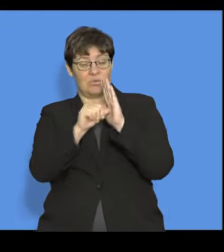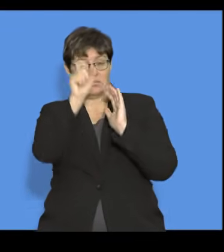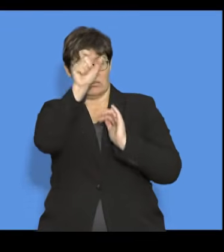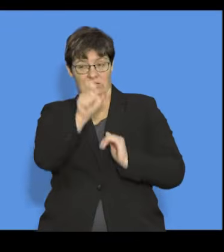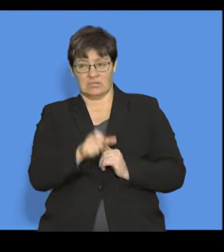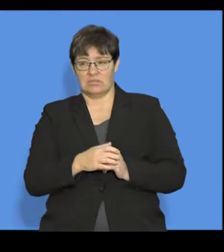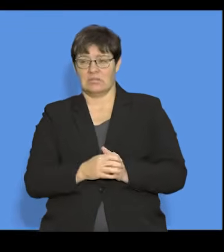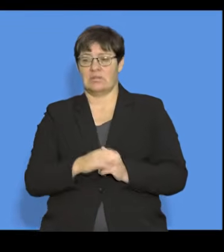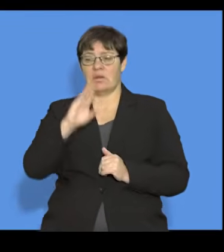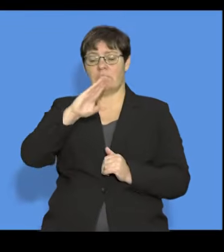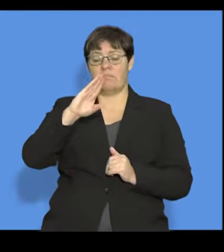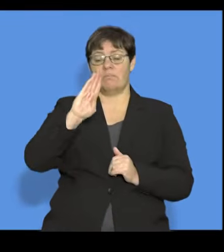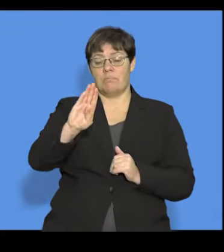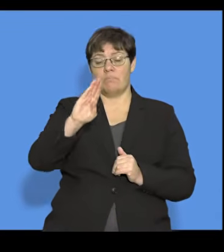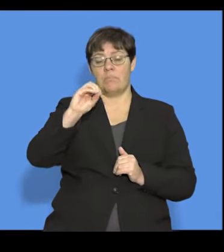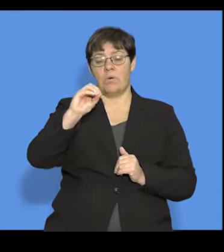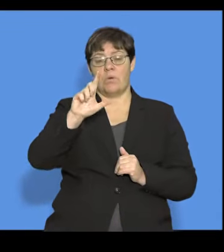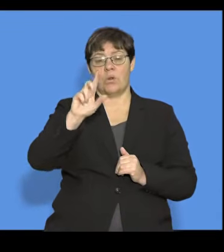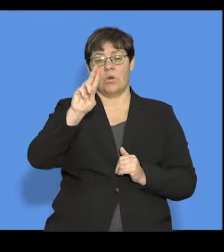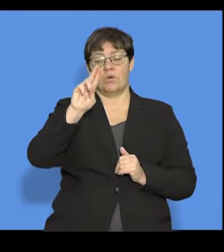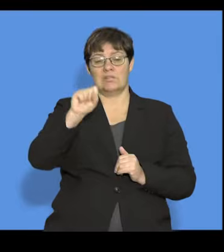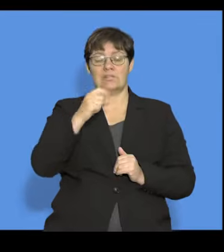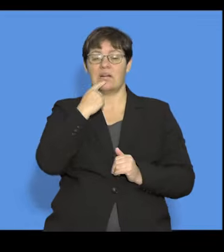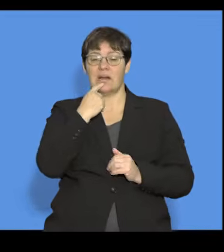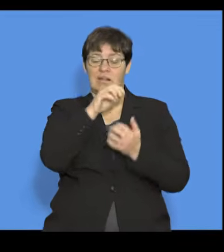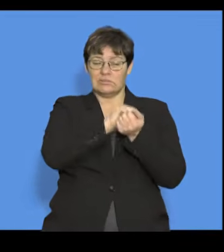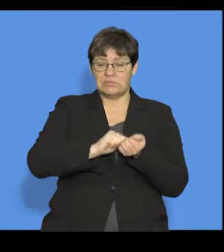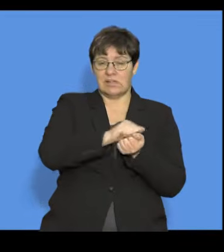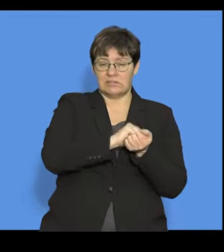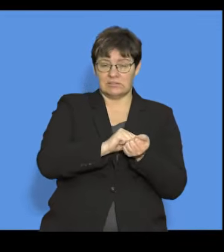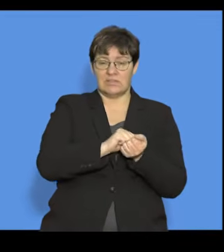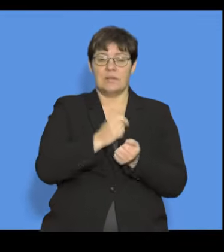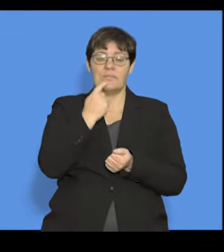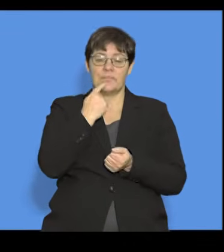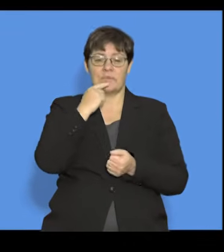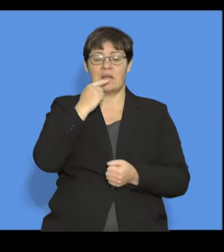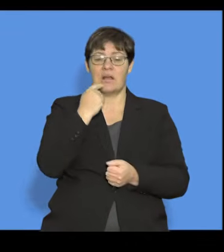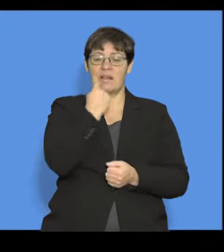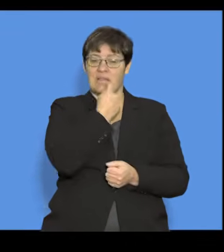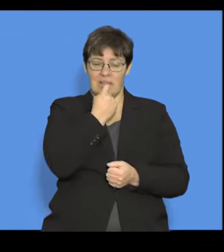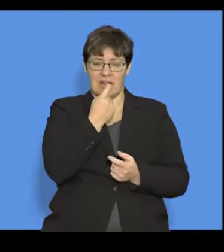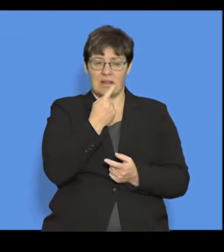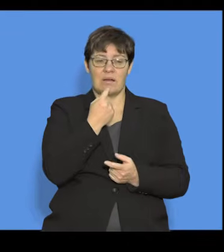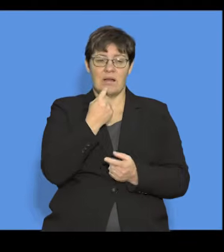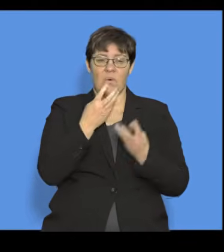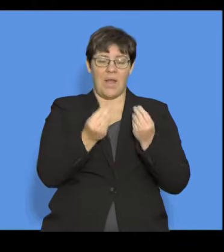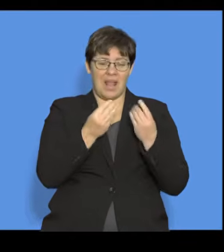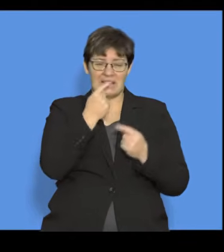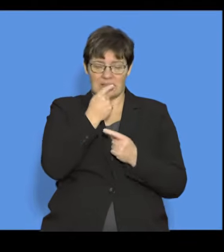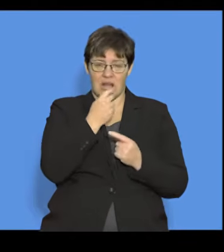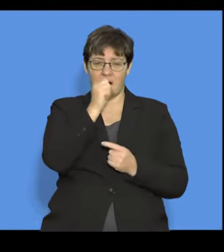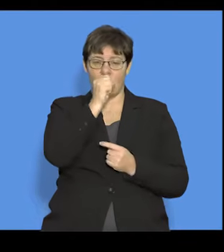the concept of what is the bolus. Again, when we chew food and that food mixes with saliva in our mouth and we